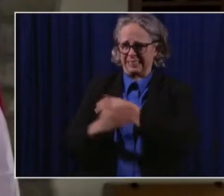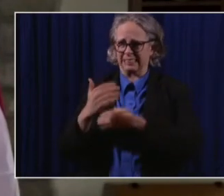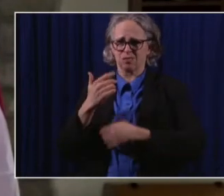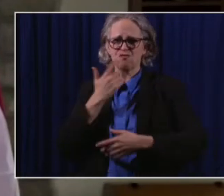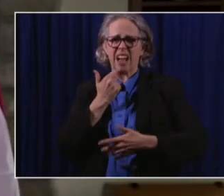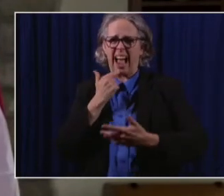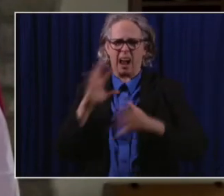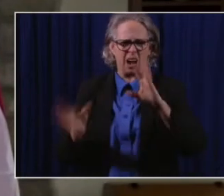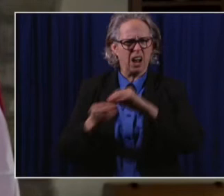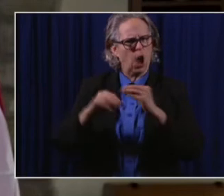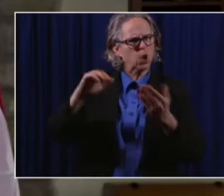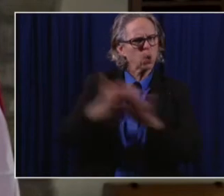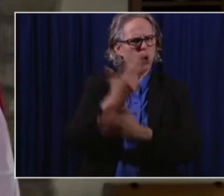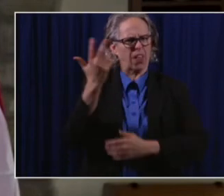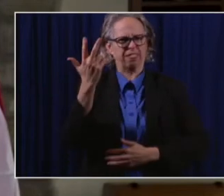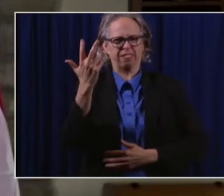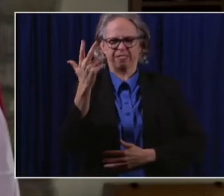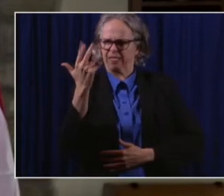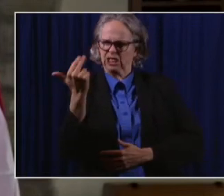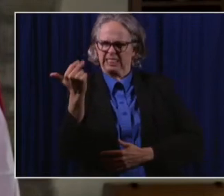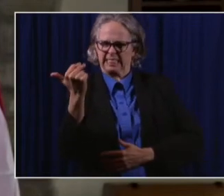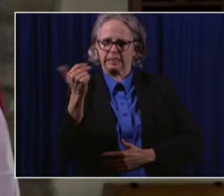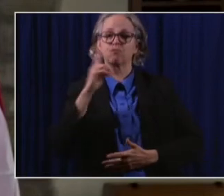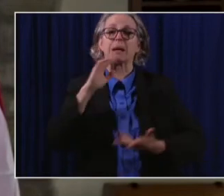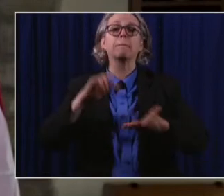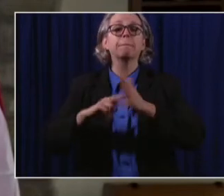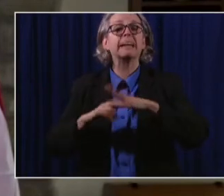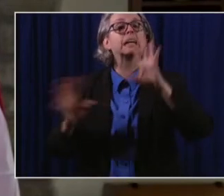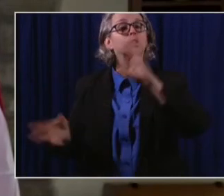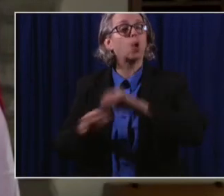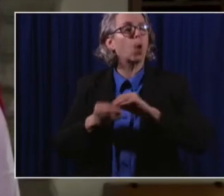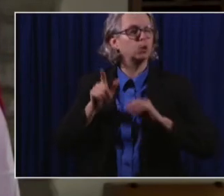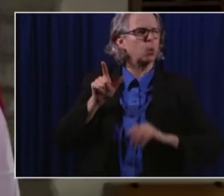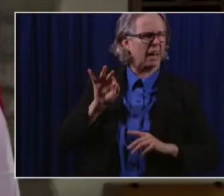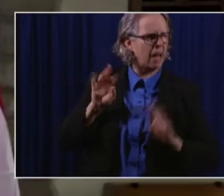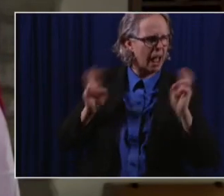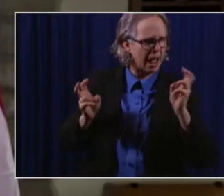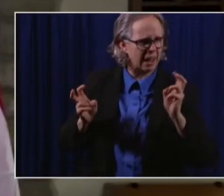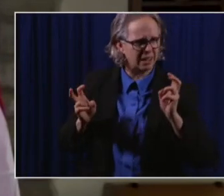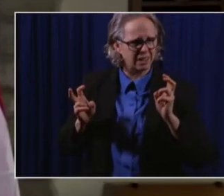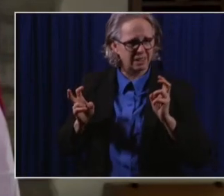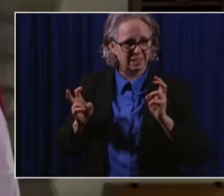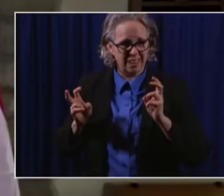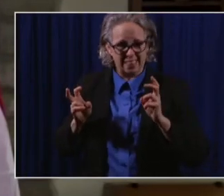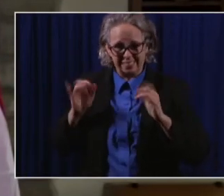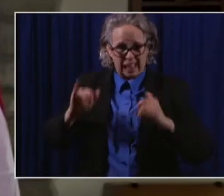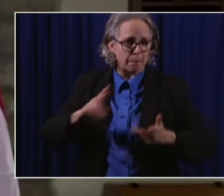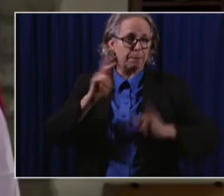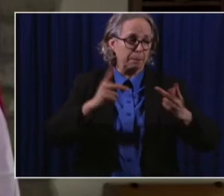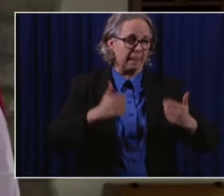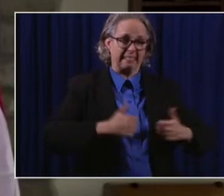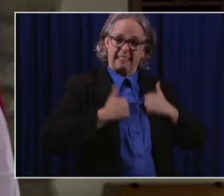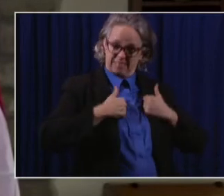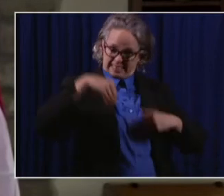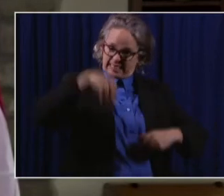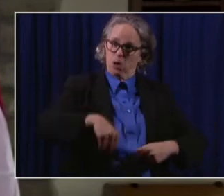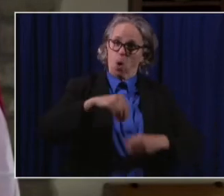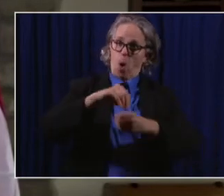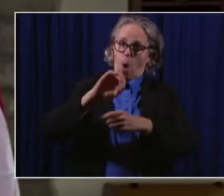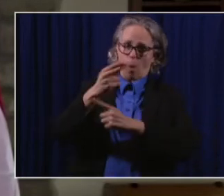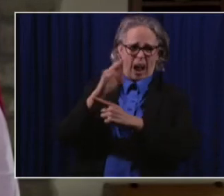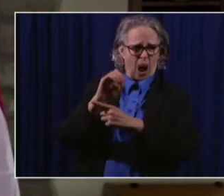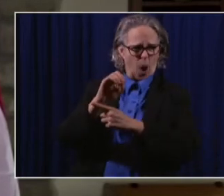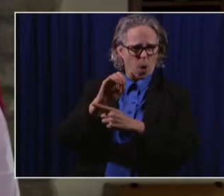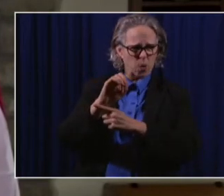counties. That represents 65% of the population of the state of Ohio. 65% of us,